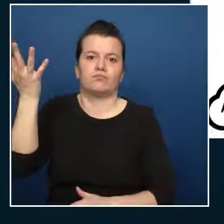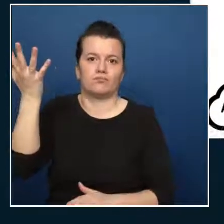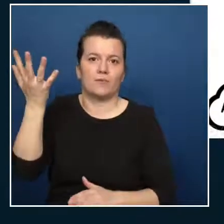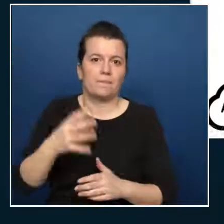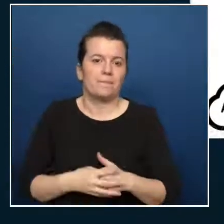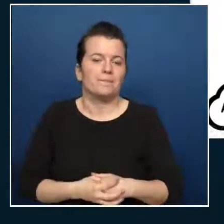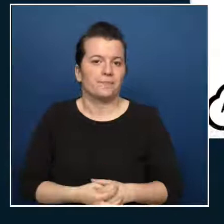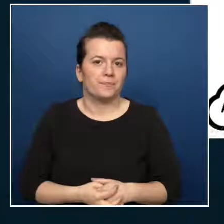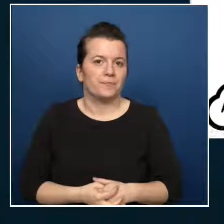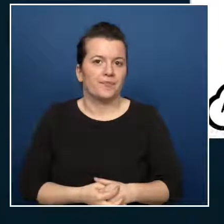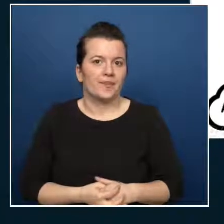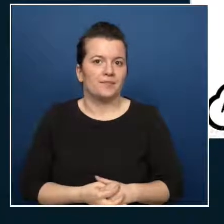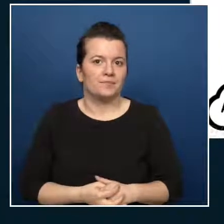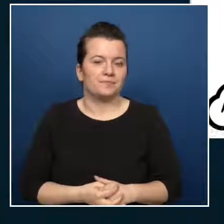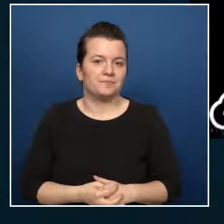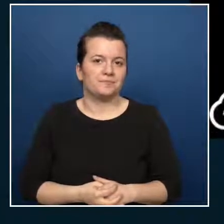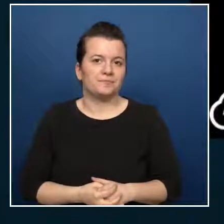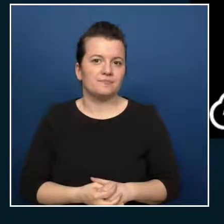cloud.